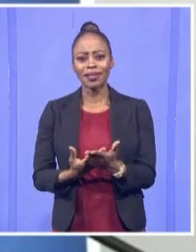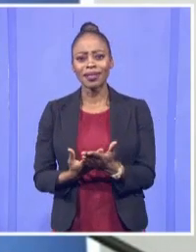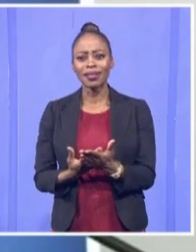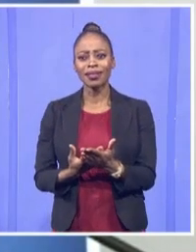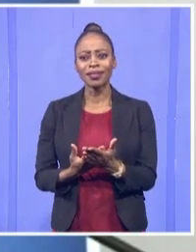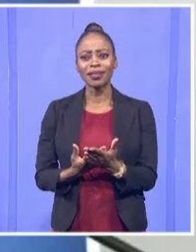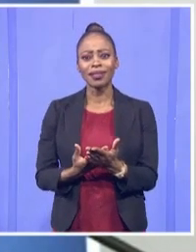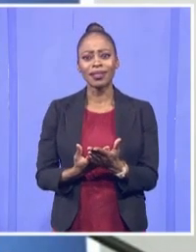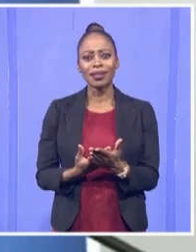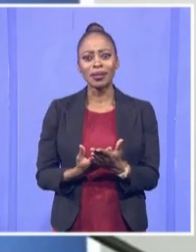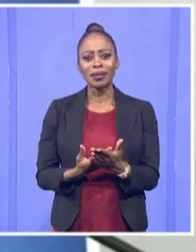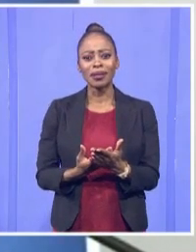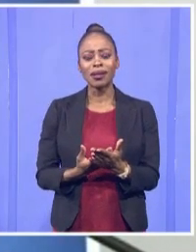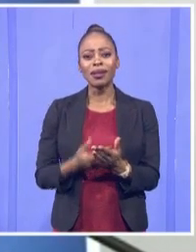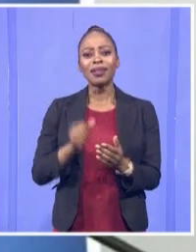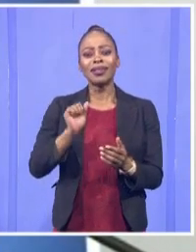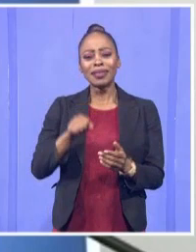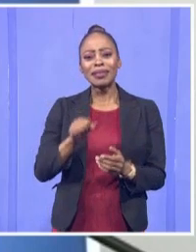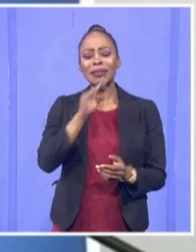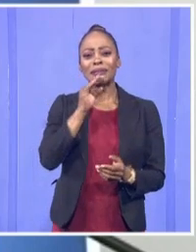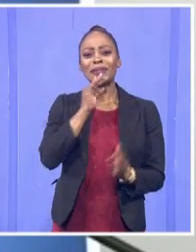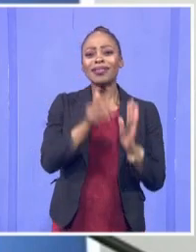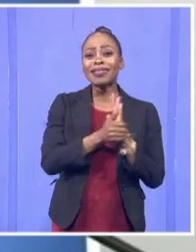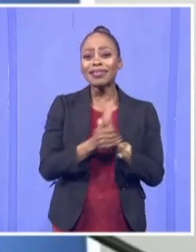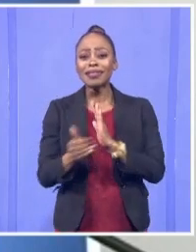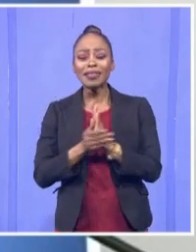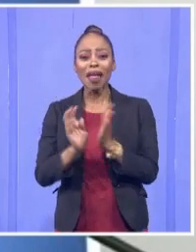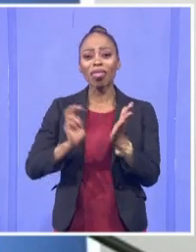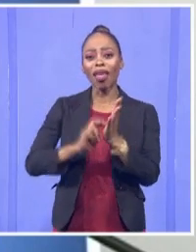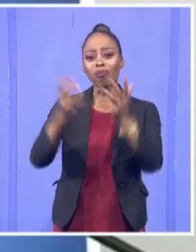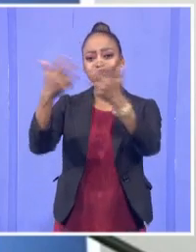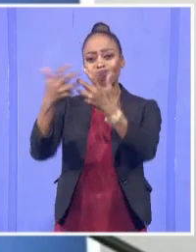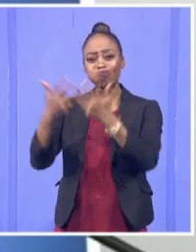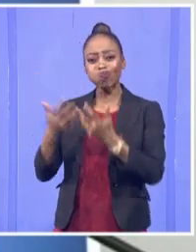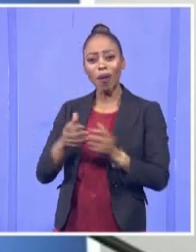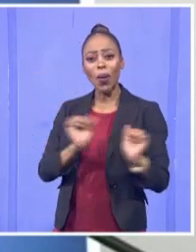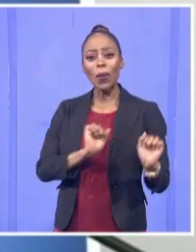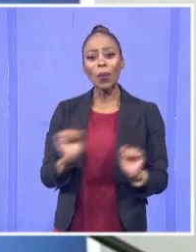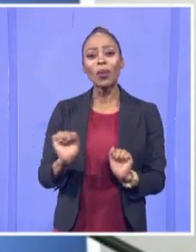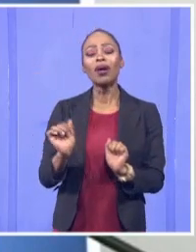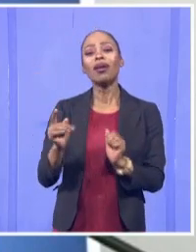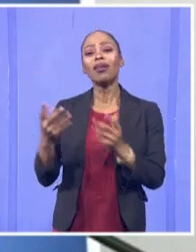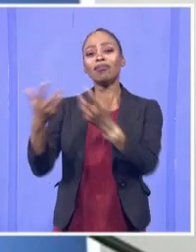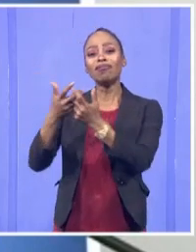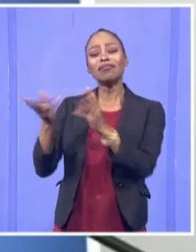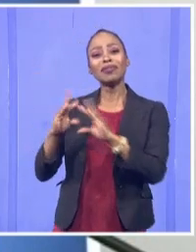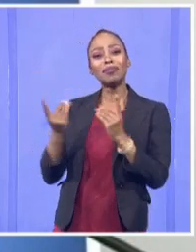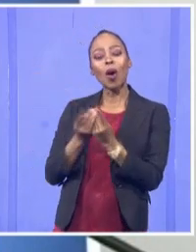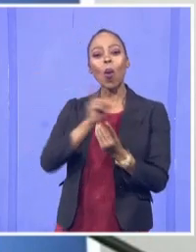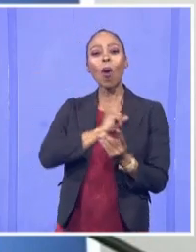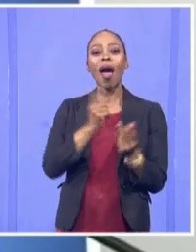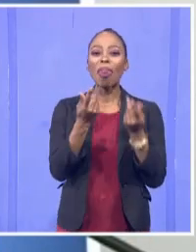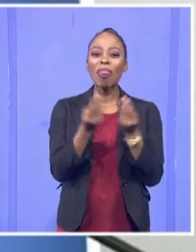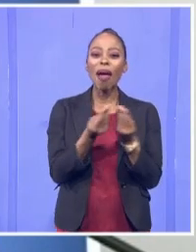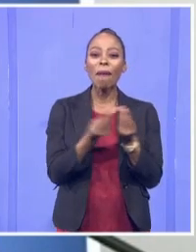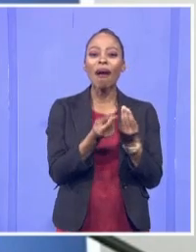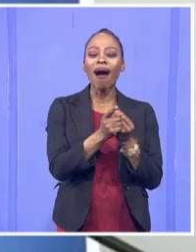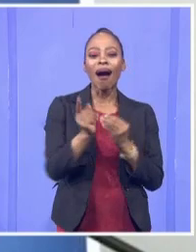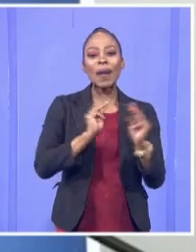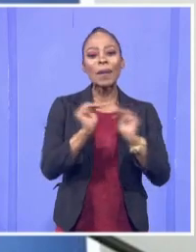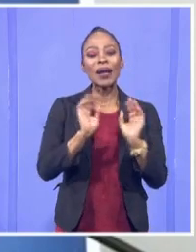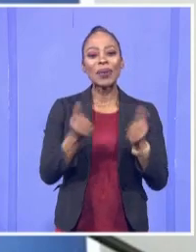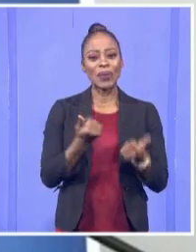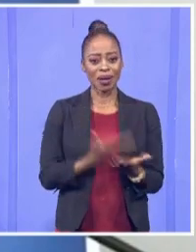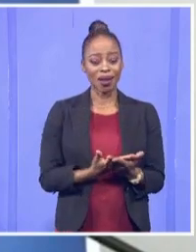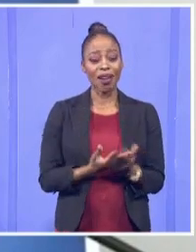it means that we've got the necessary skills within the department to manage these numbers. Out of